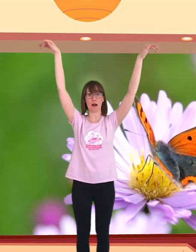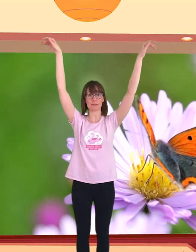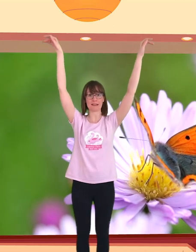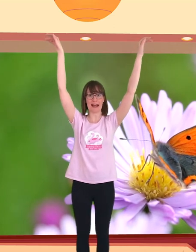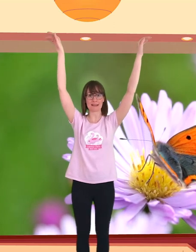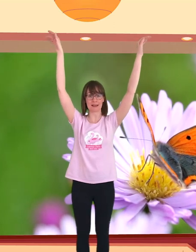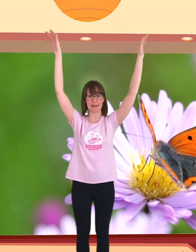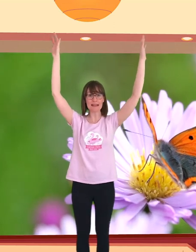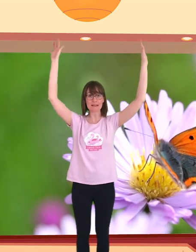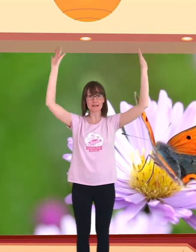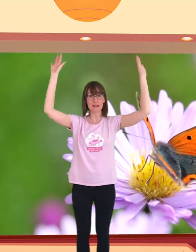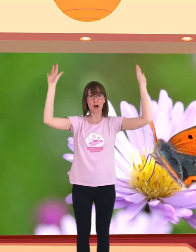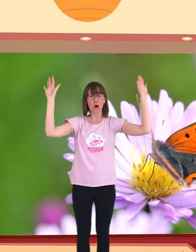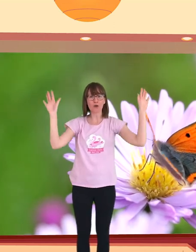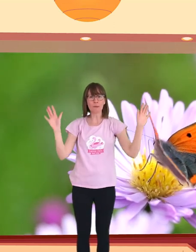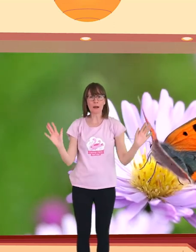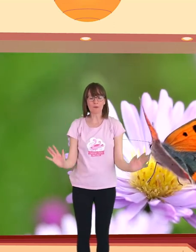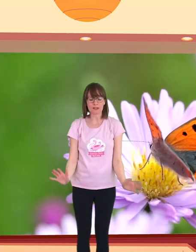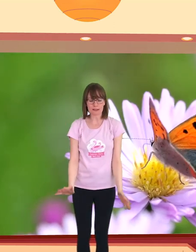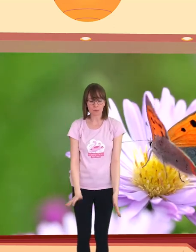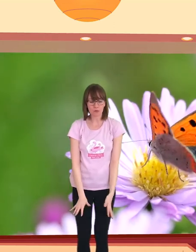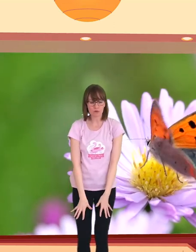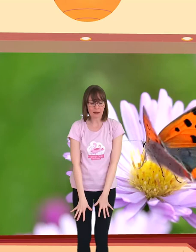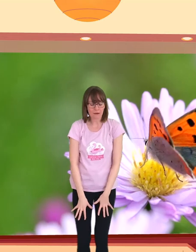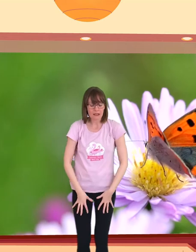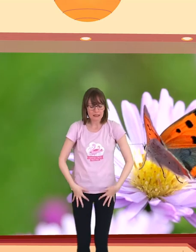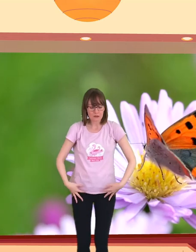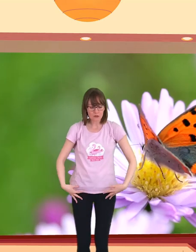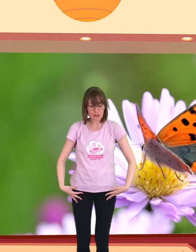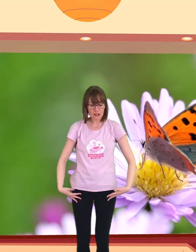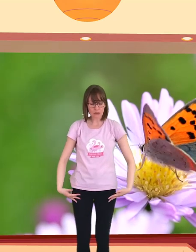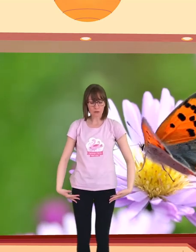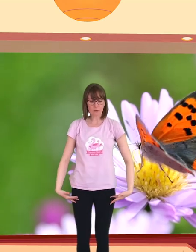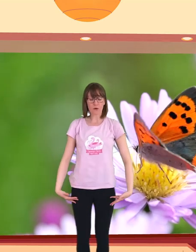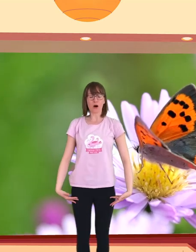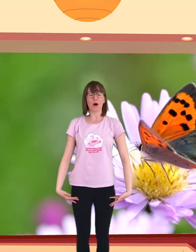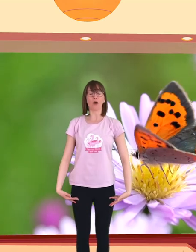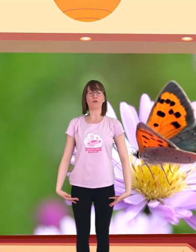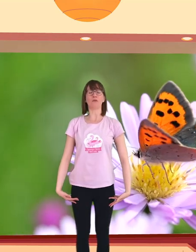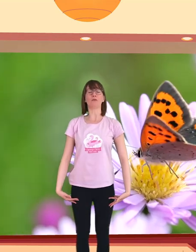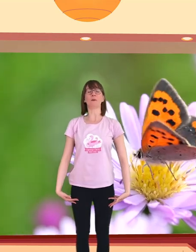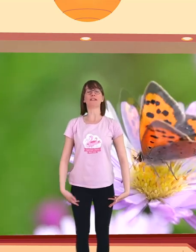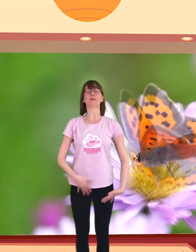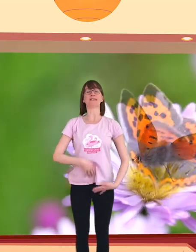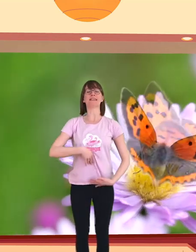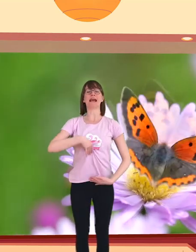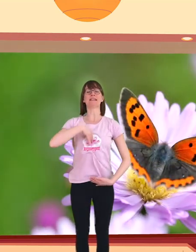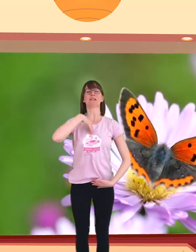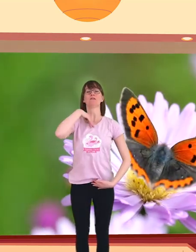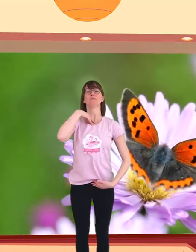using your arms and hands like this, or you might want to think more about stretching through your whole body